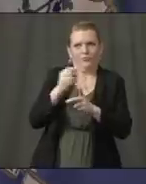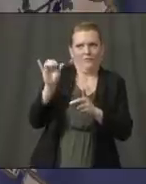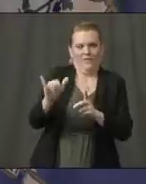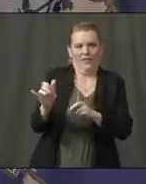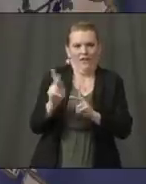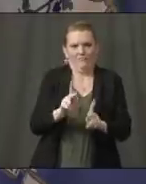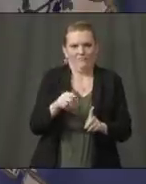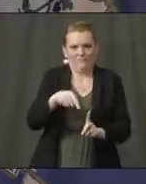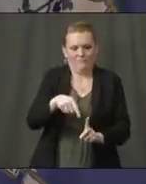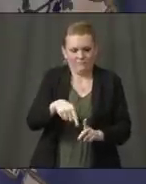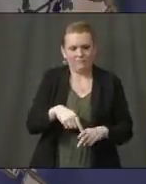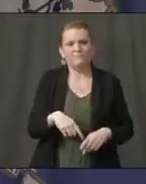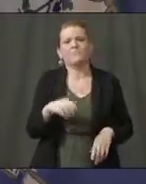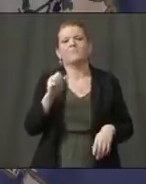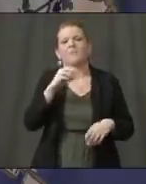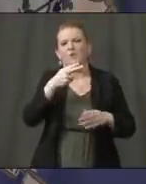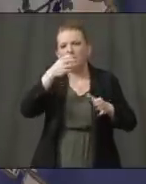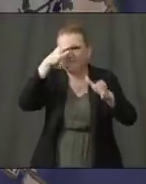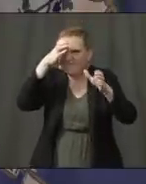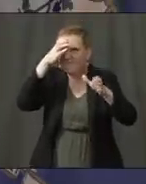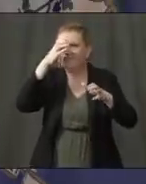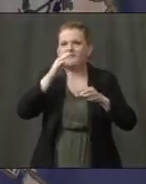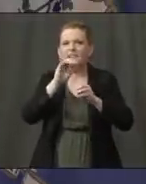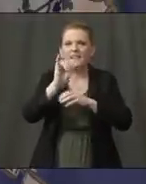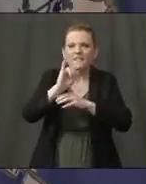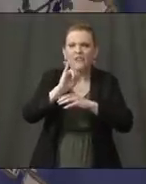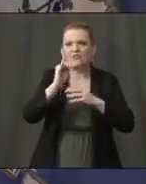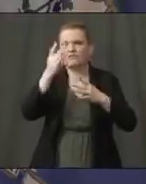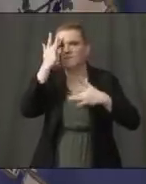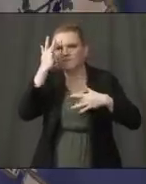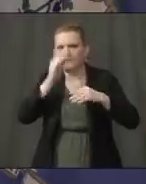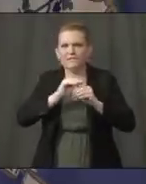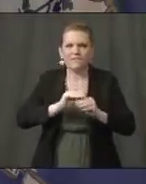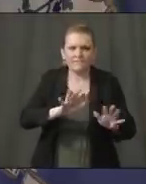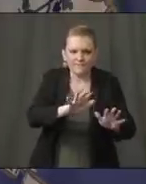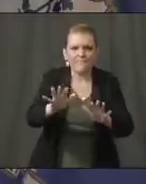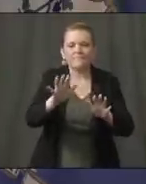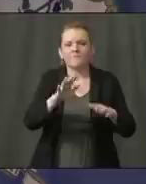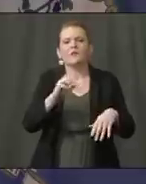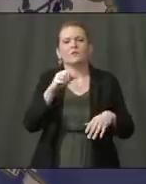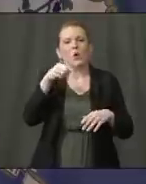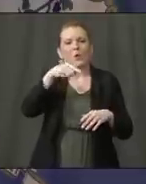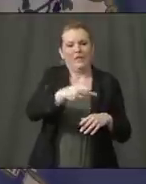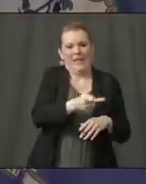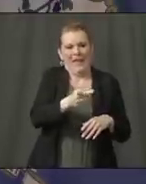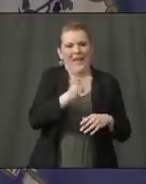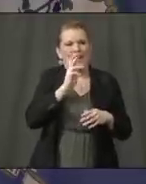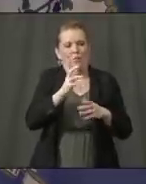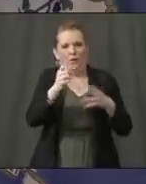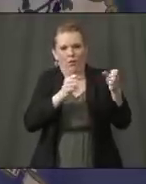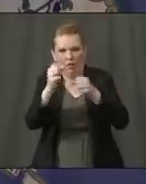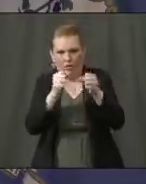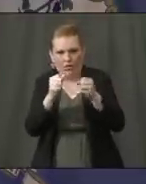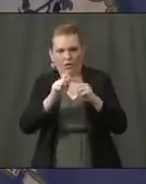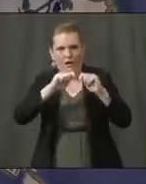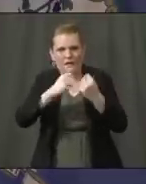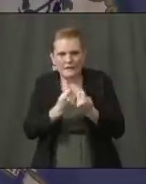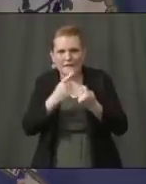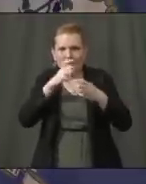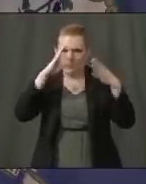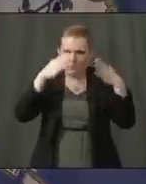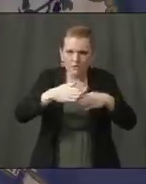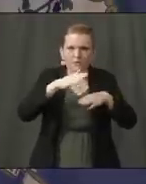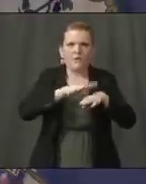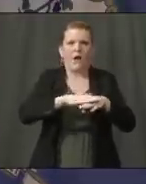folks from business and science with a focus on health outcomes, analytics, clinical lab work, mobile technology.